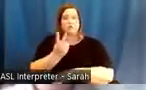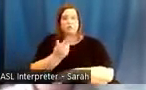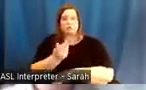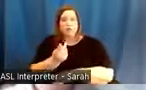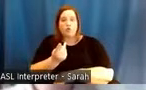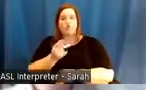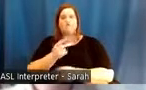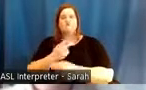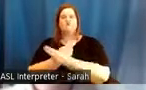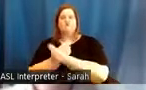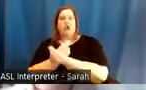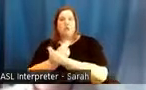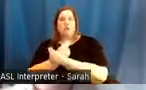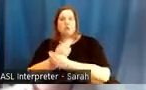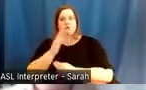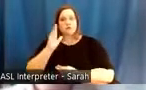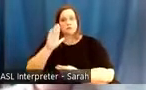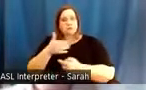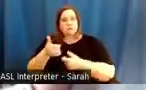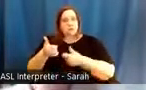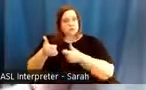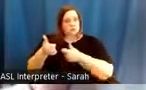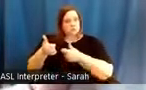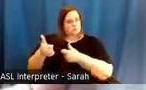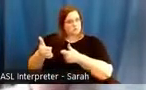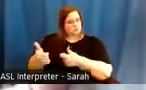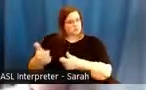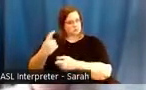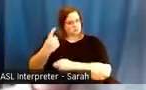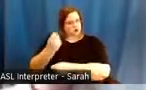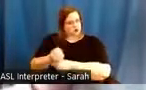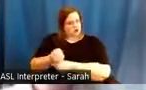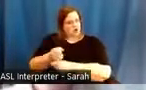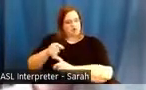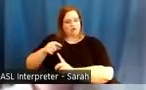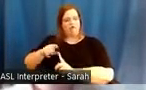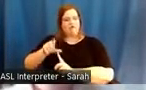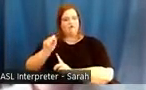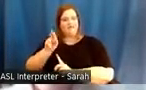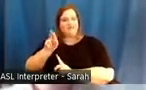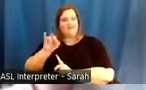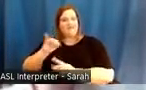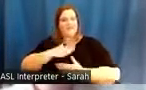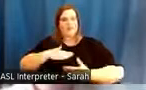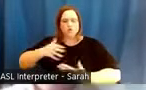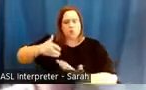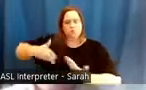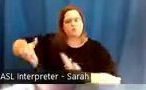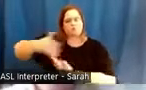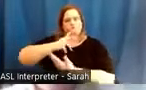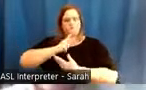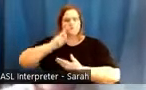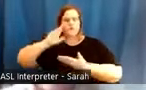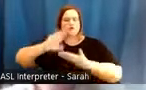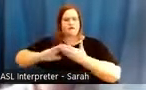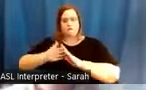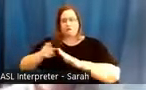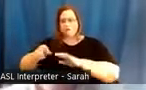All seemed good for the first year, with Ari enjoying an extended deaf community through this active